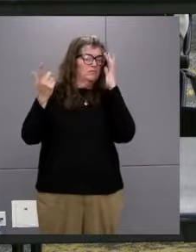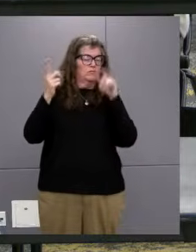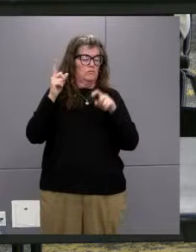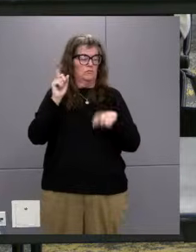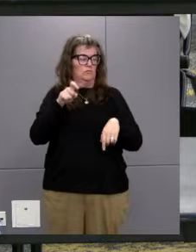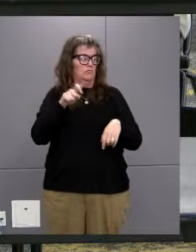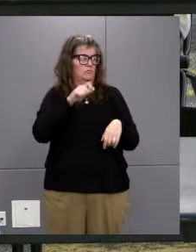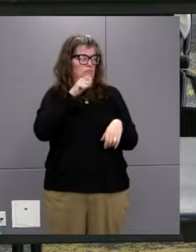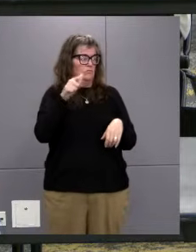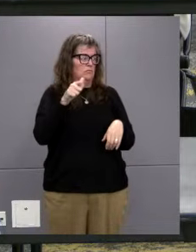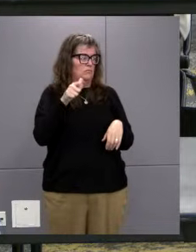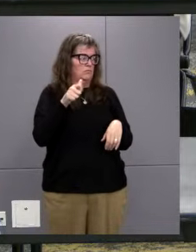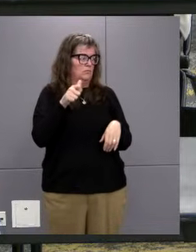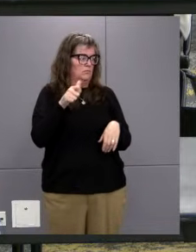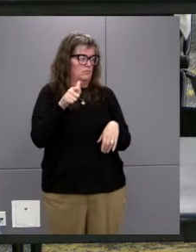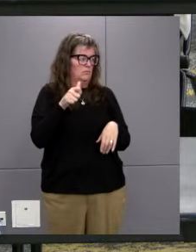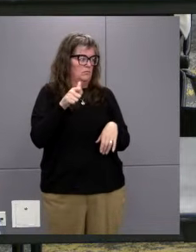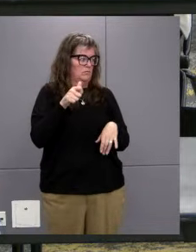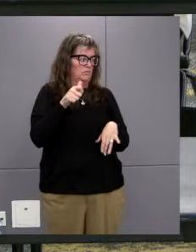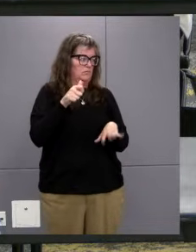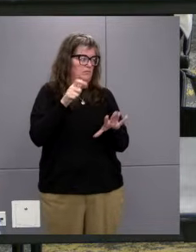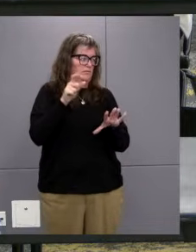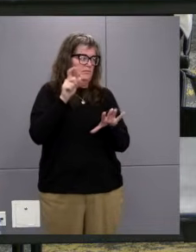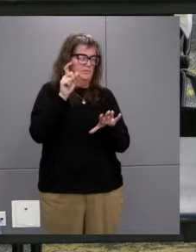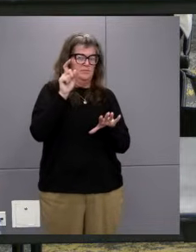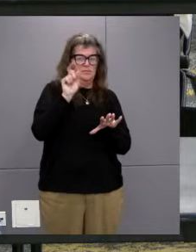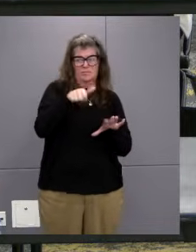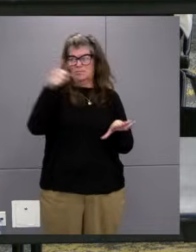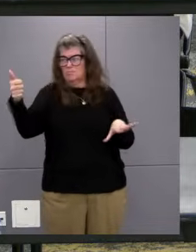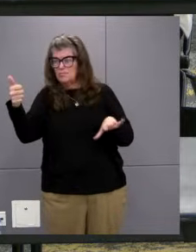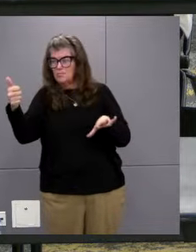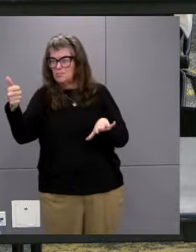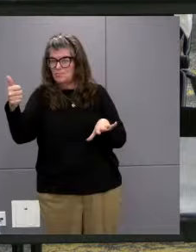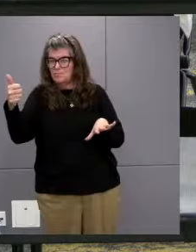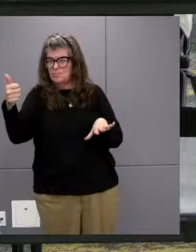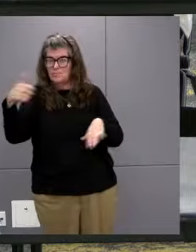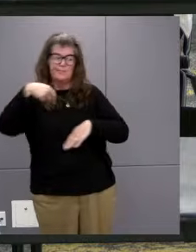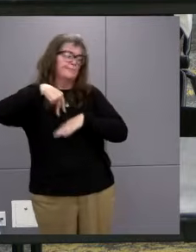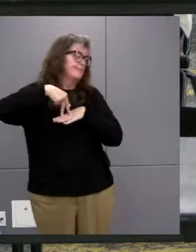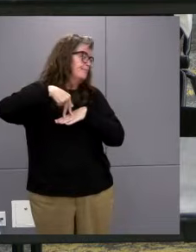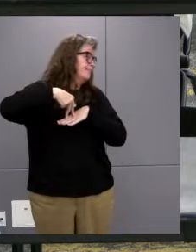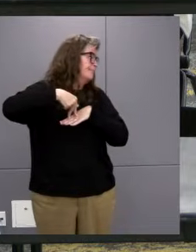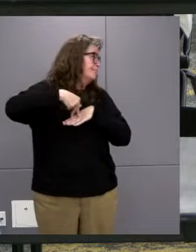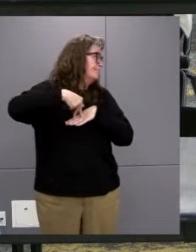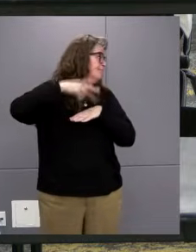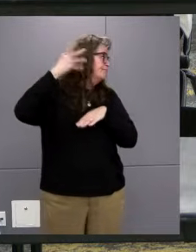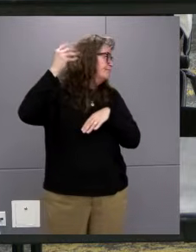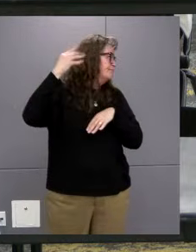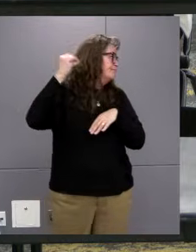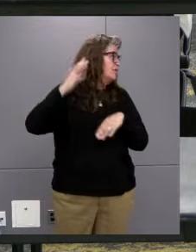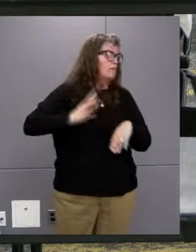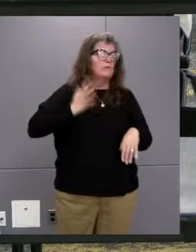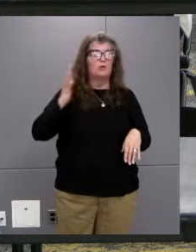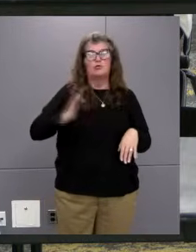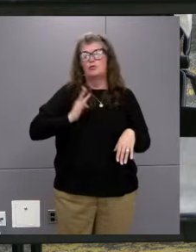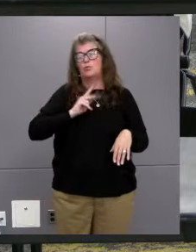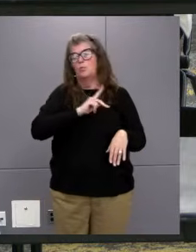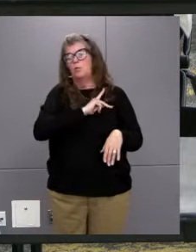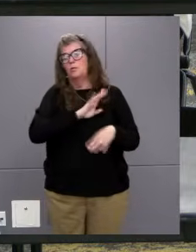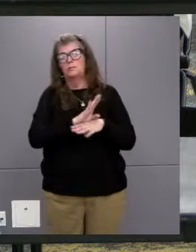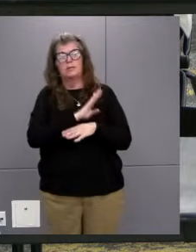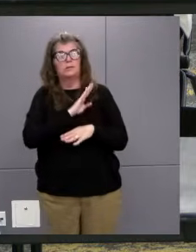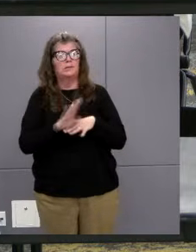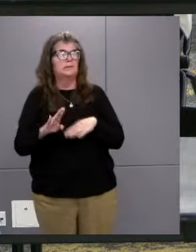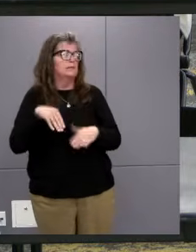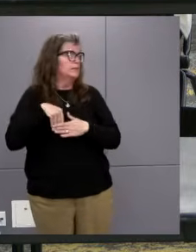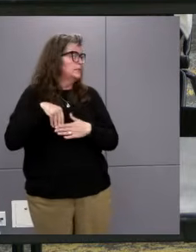upon somebody else having to see that I'm outside waiting for official board business to get in there.